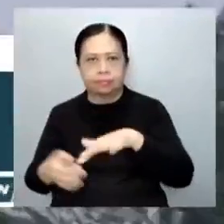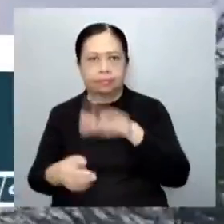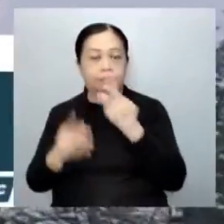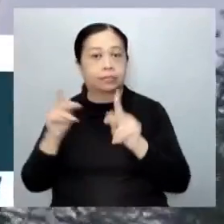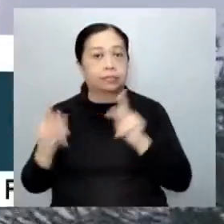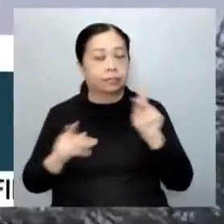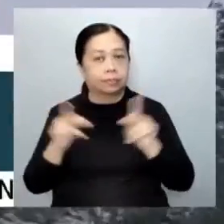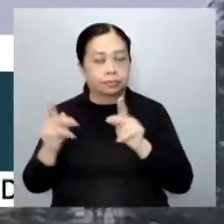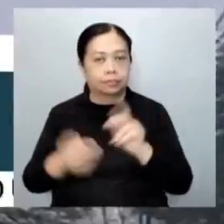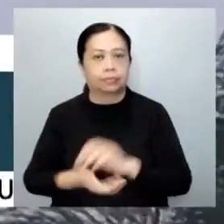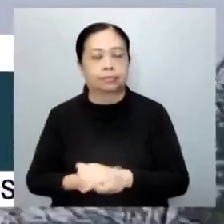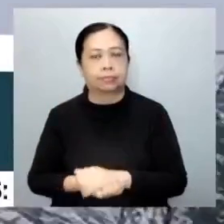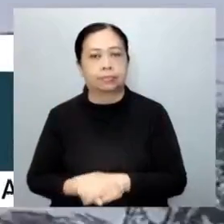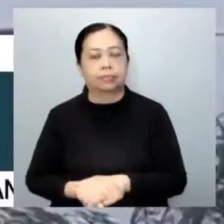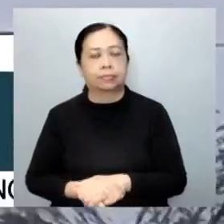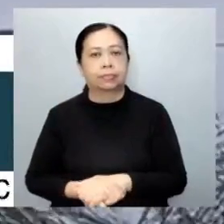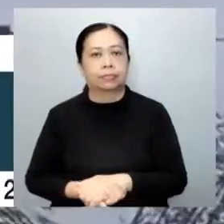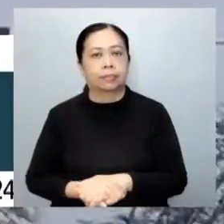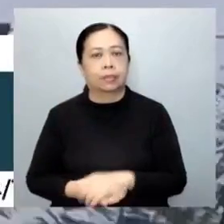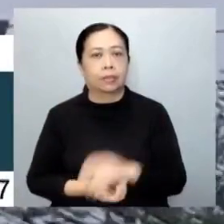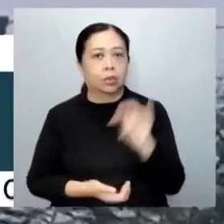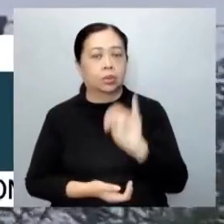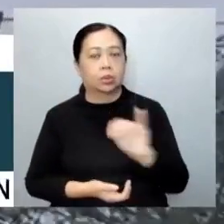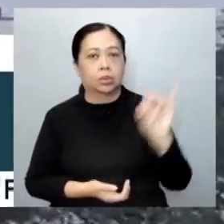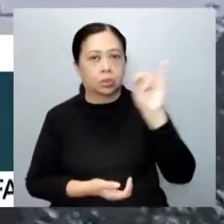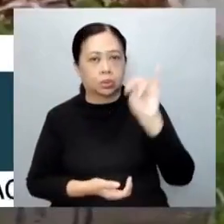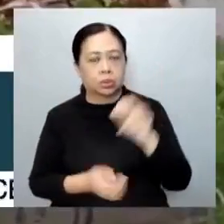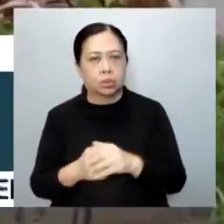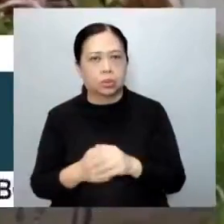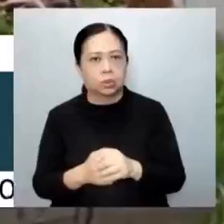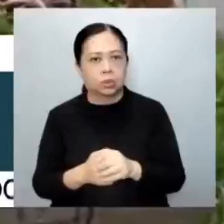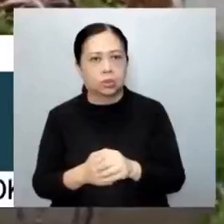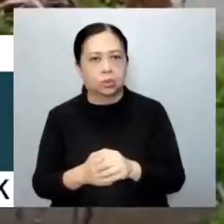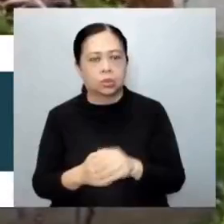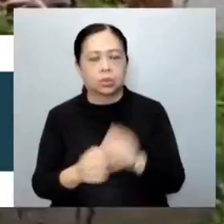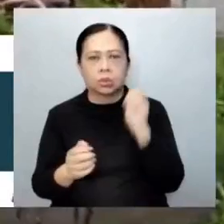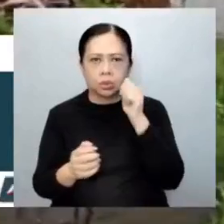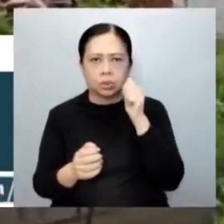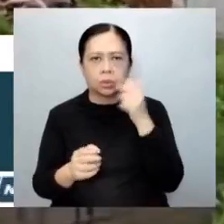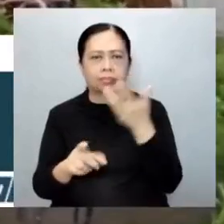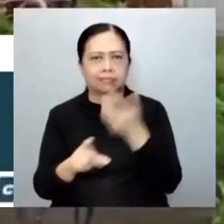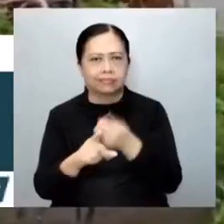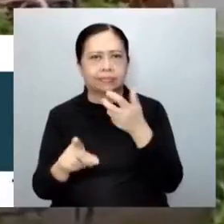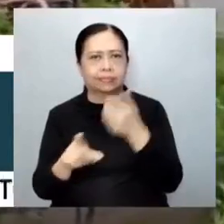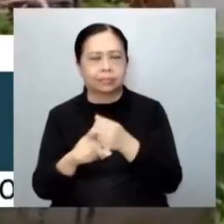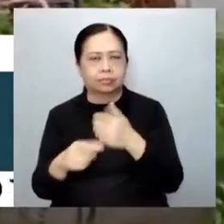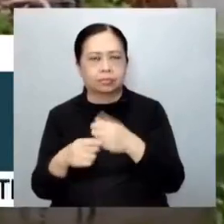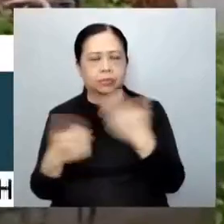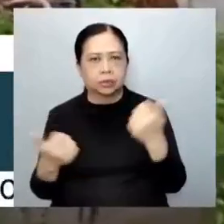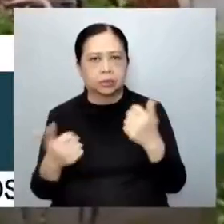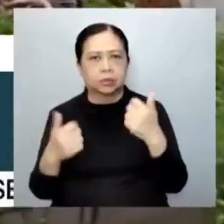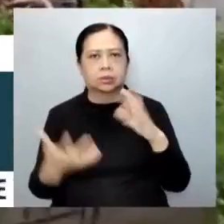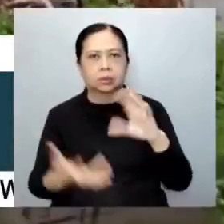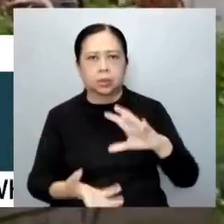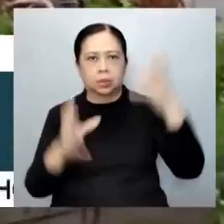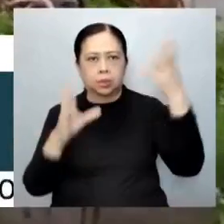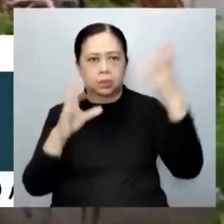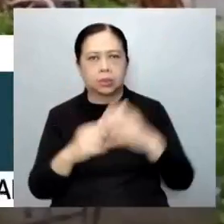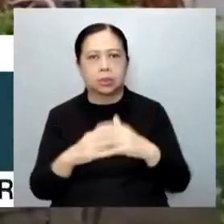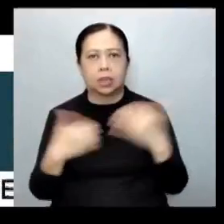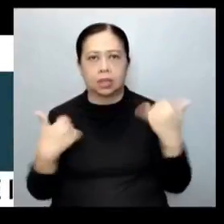evacuation centers. Ilocos Norte is already under a state of calamity and remains at the red warning